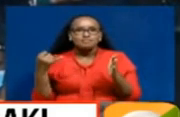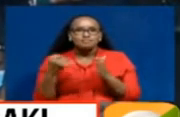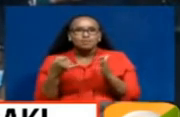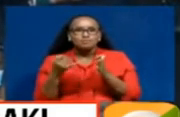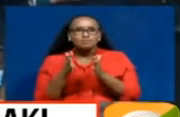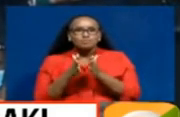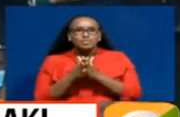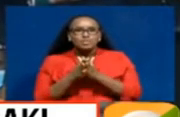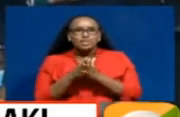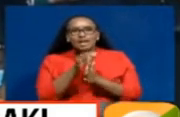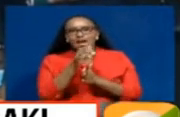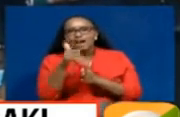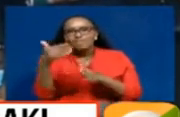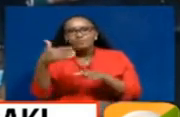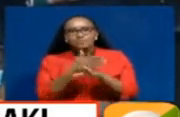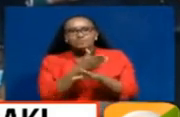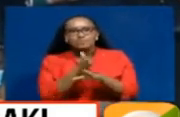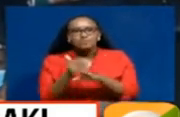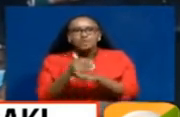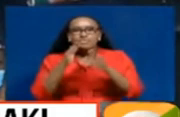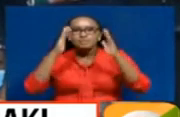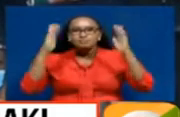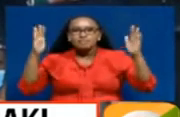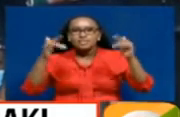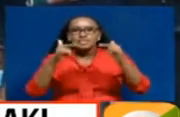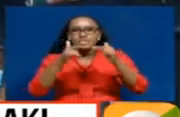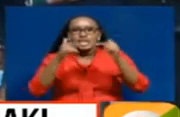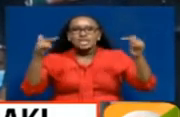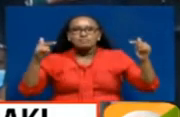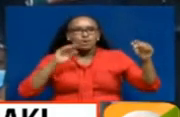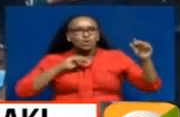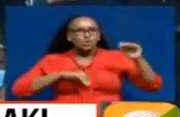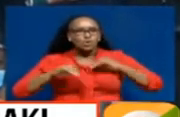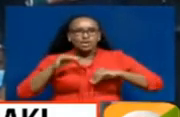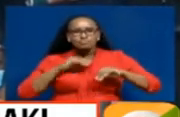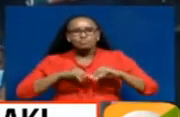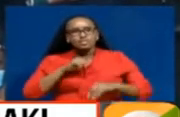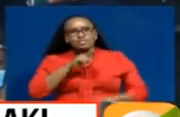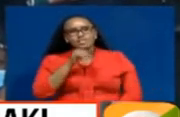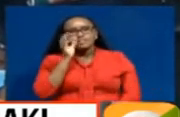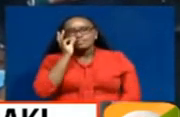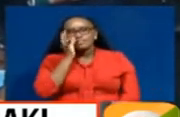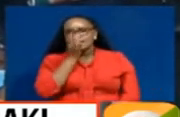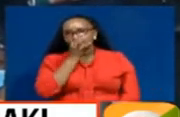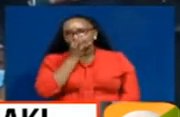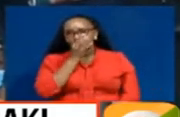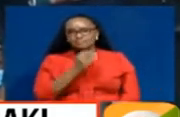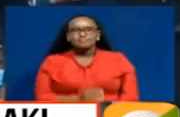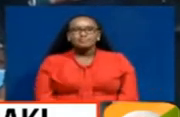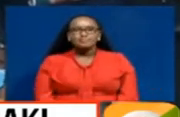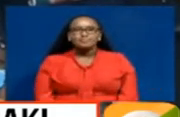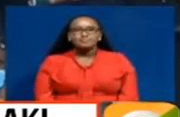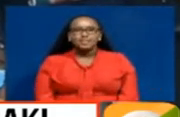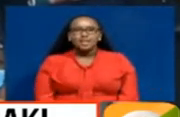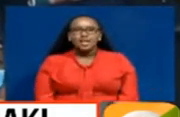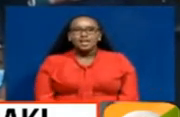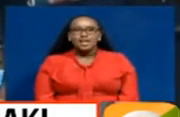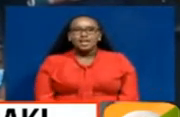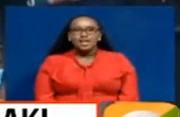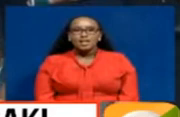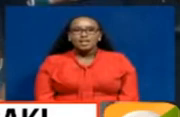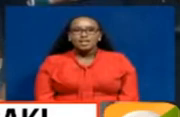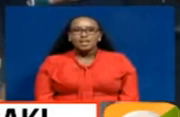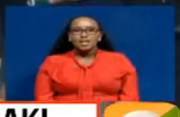graft. The biggest enemy of corruption, Mwai Kibaki. And nobody